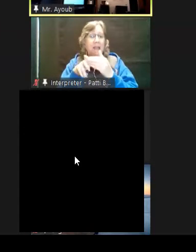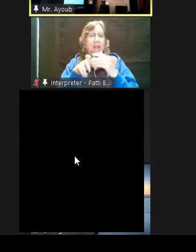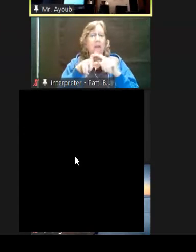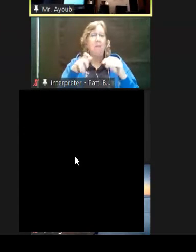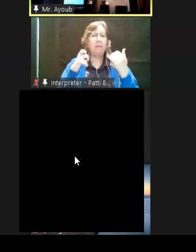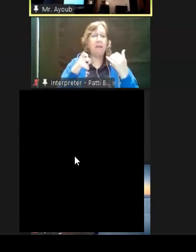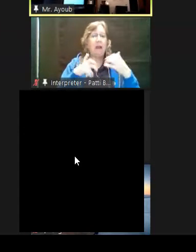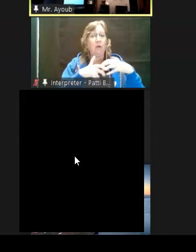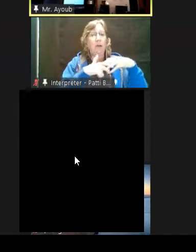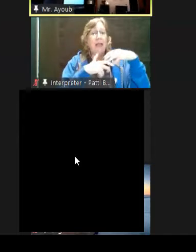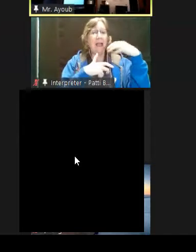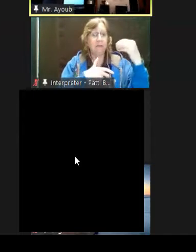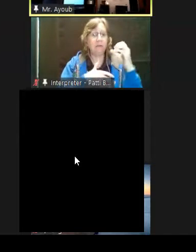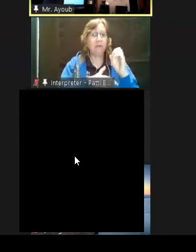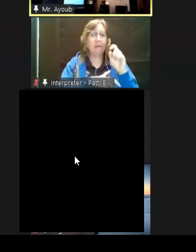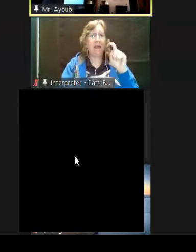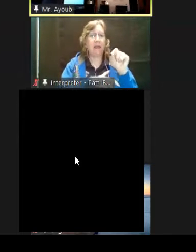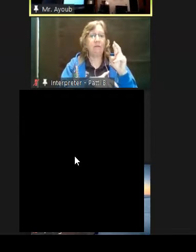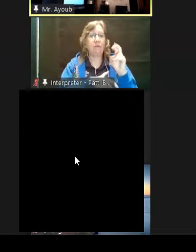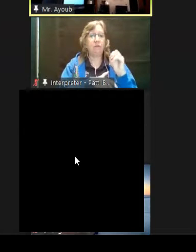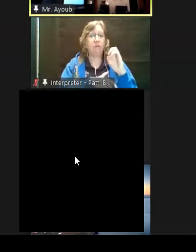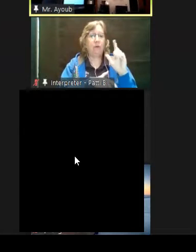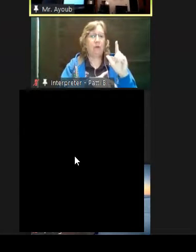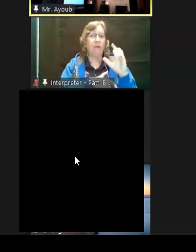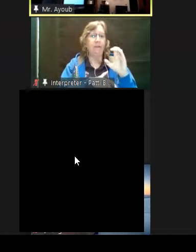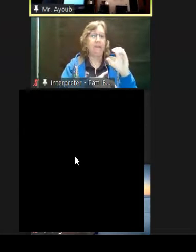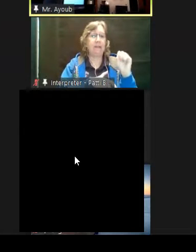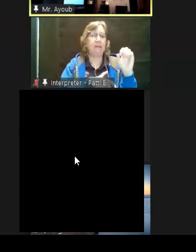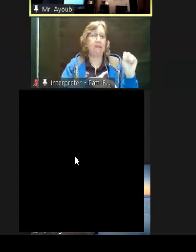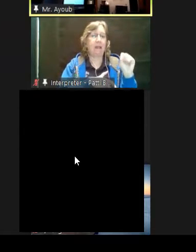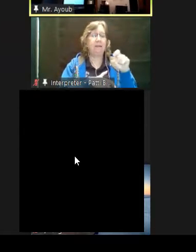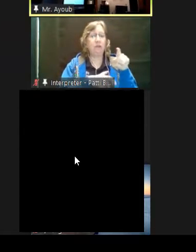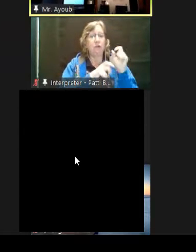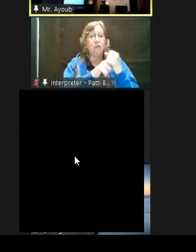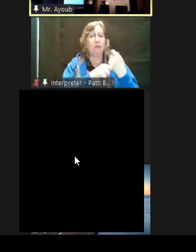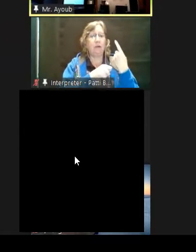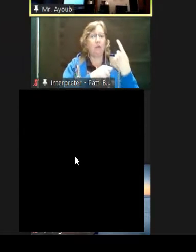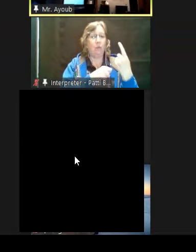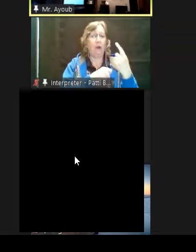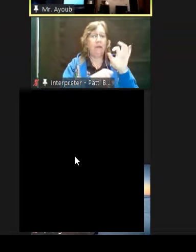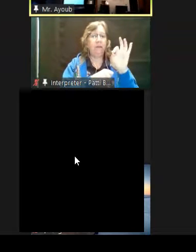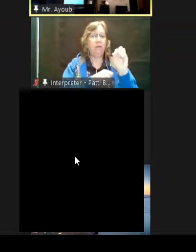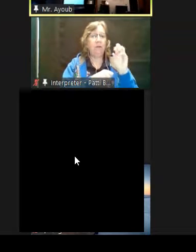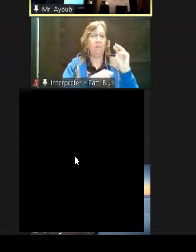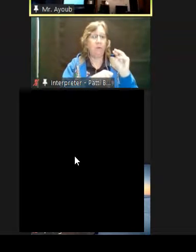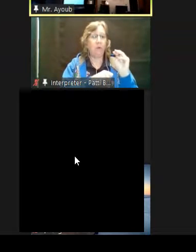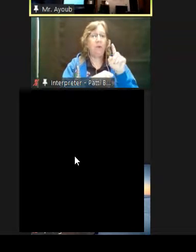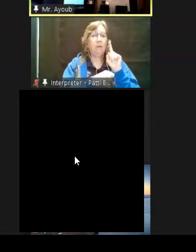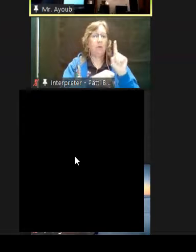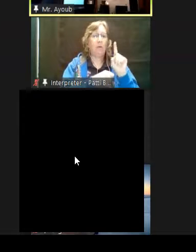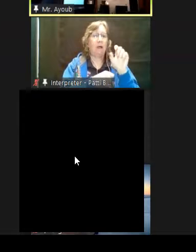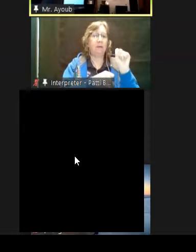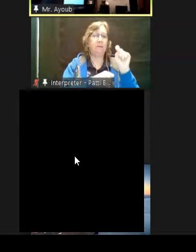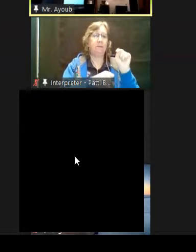external CSS. And this is where you created one form, one style, and